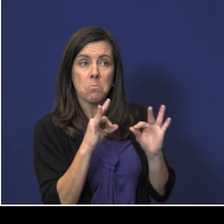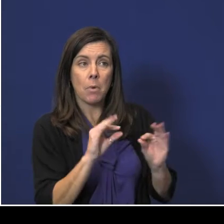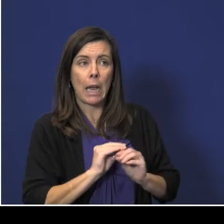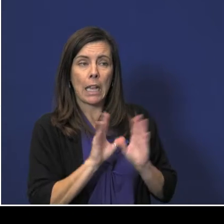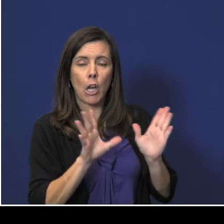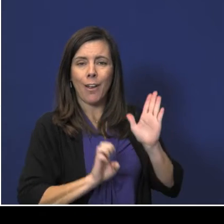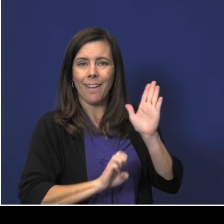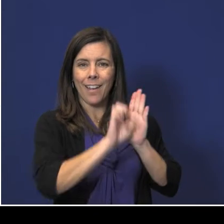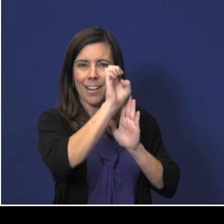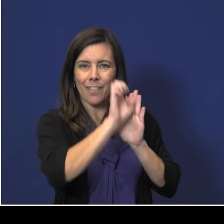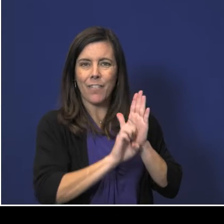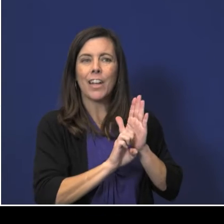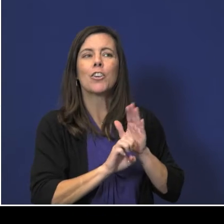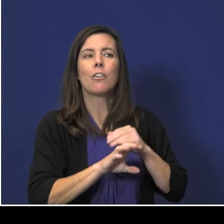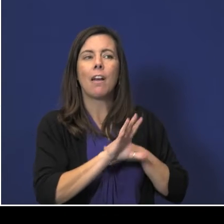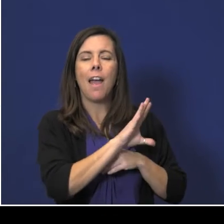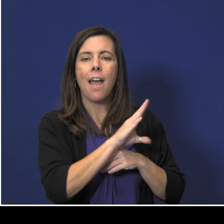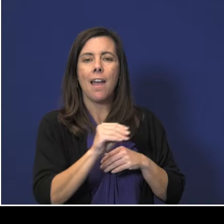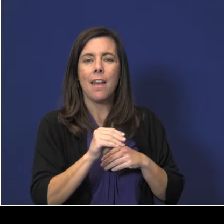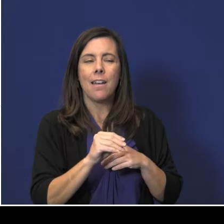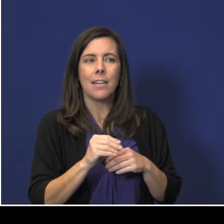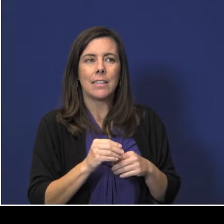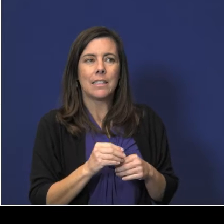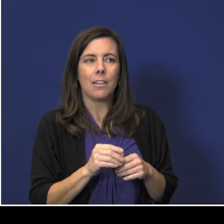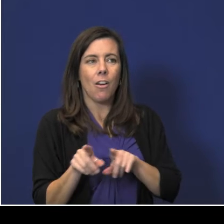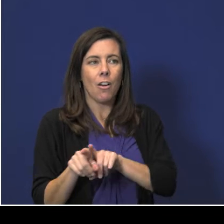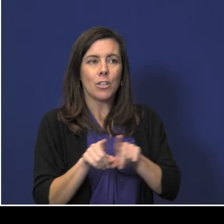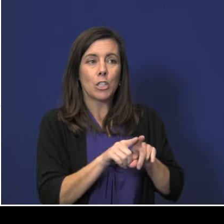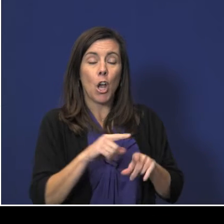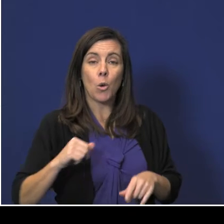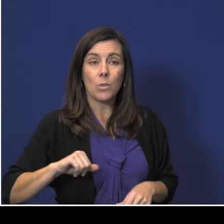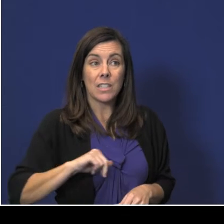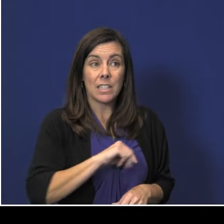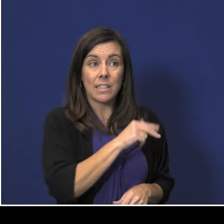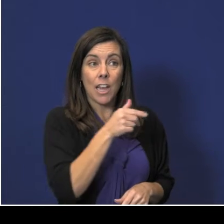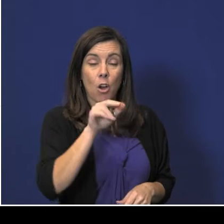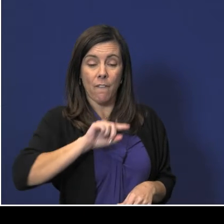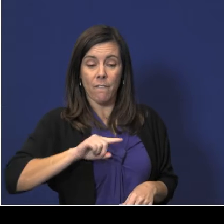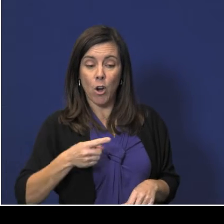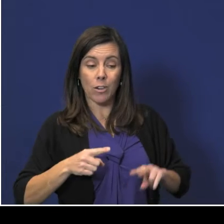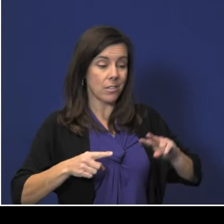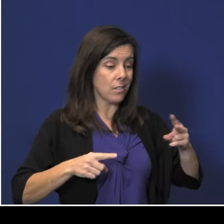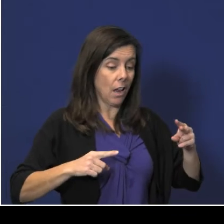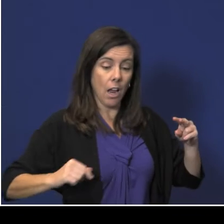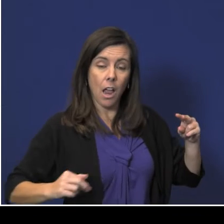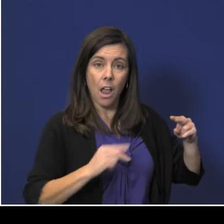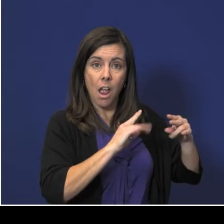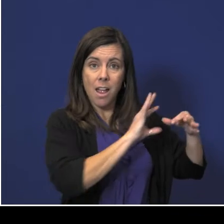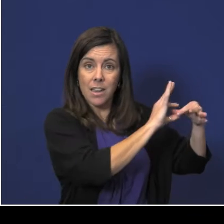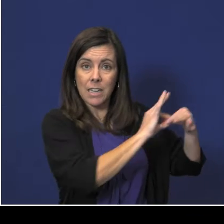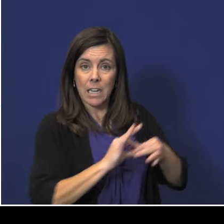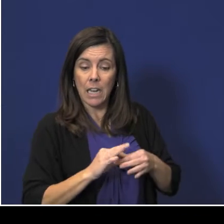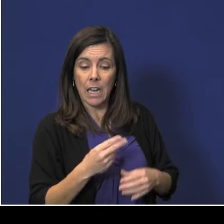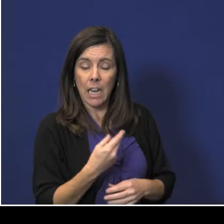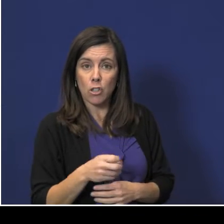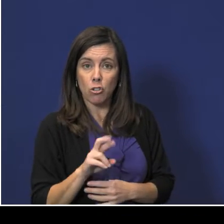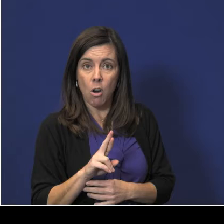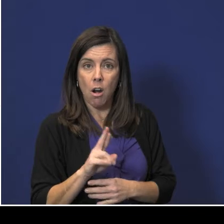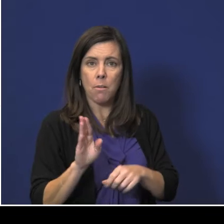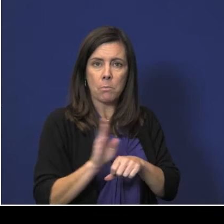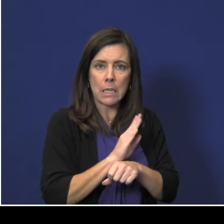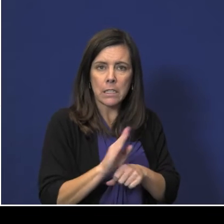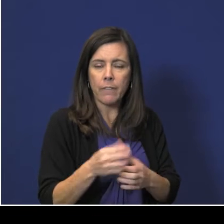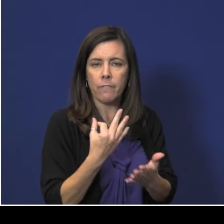the elevator banks and the secure vestibules, but the stair from the 1st to the 2nd, again, connecting that HR, business,